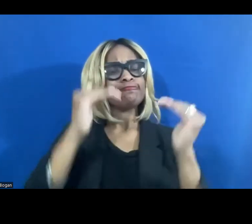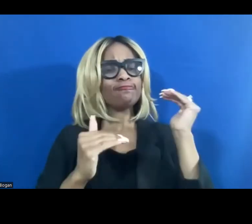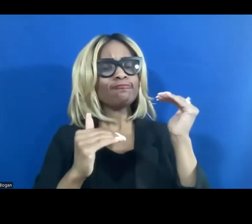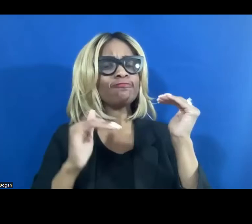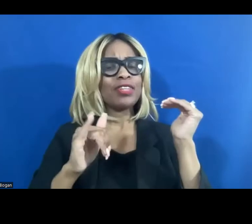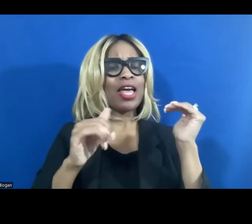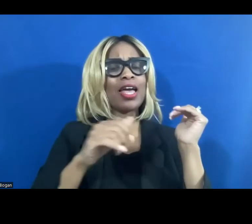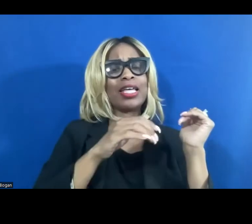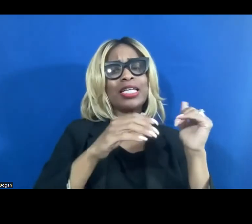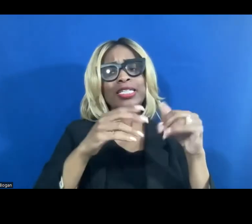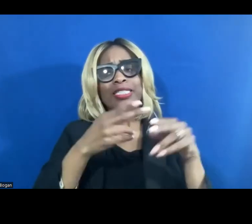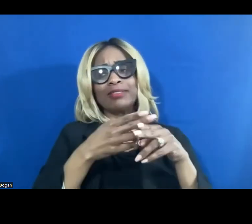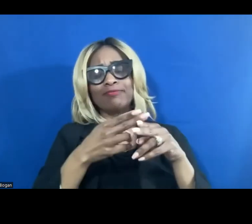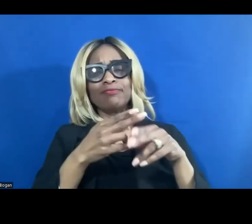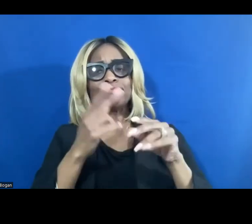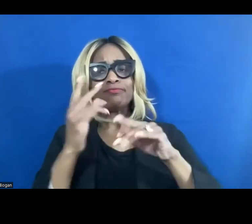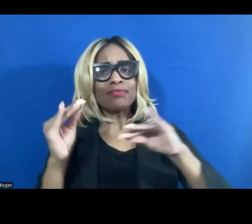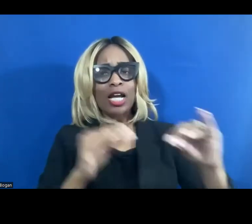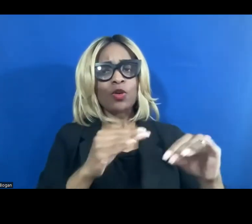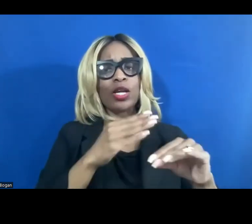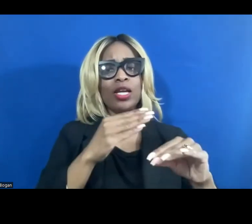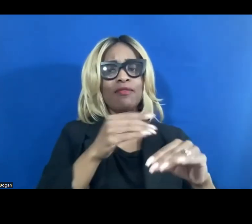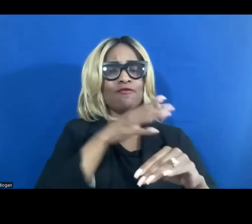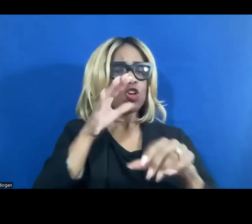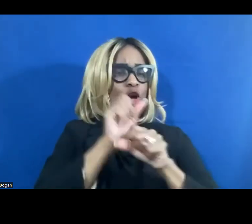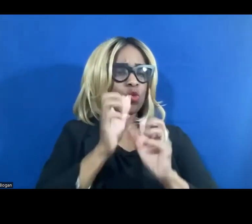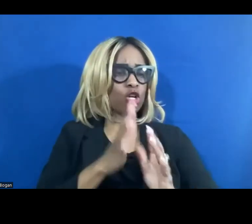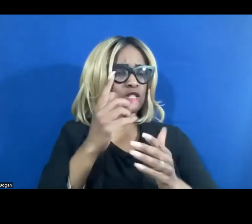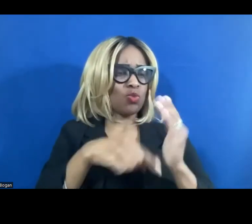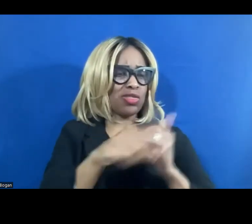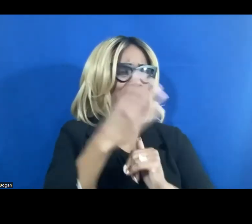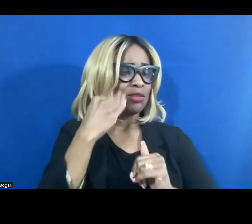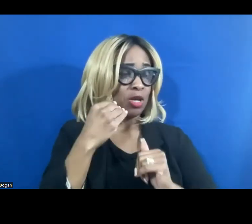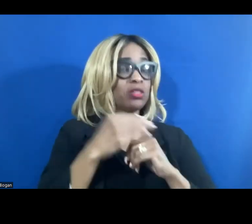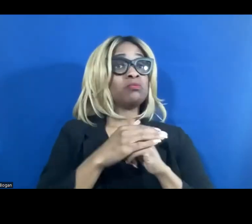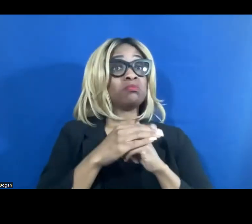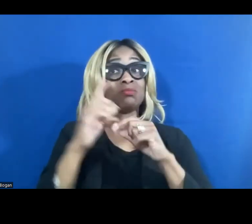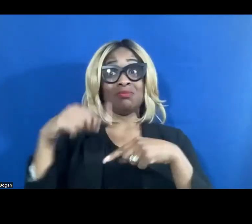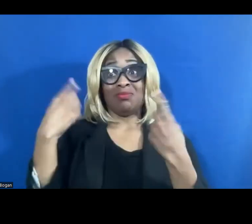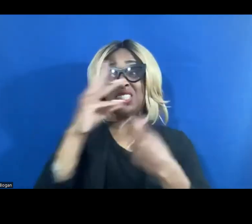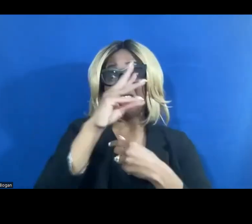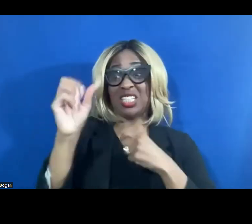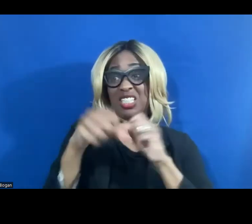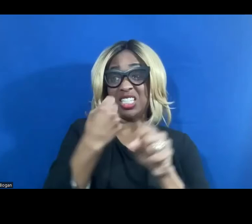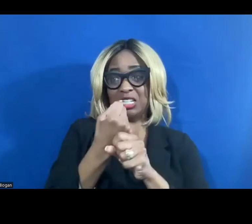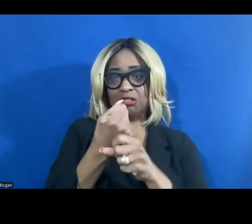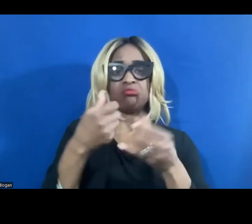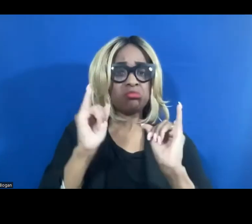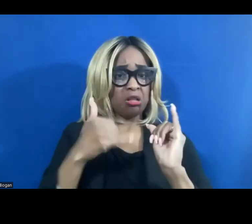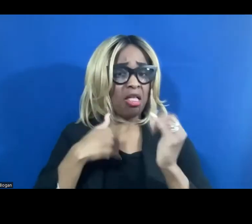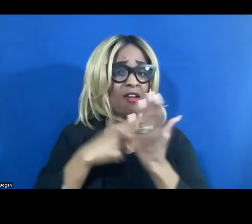and seasonal farm workers. And it's been over 60 years. We do still have the